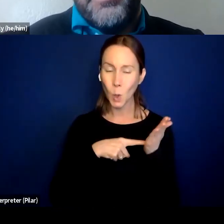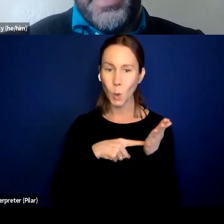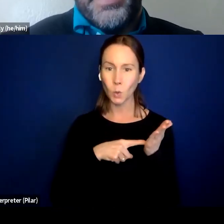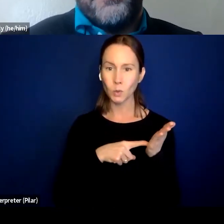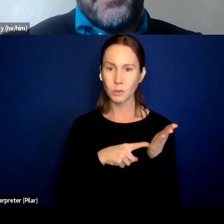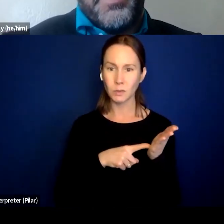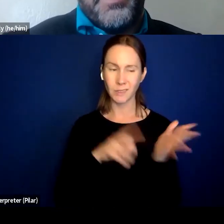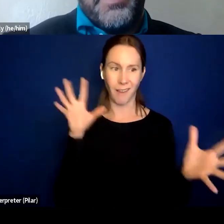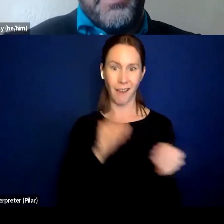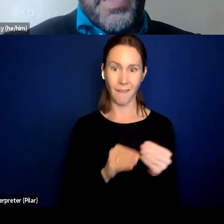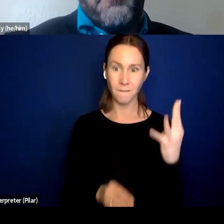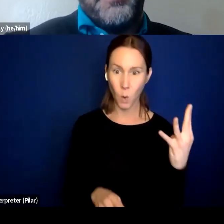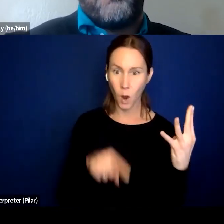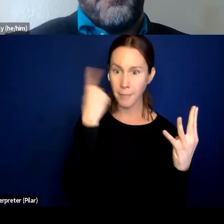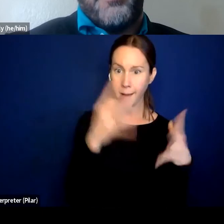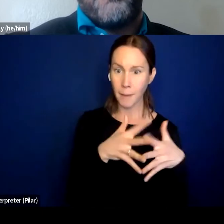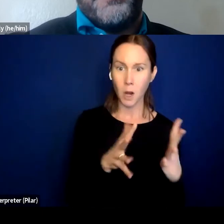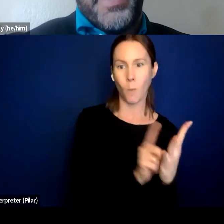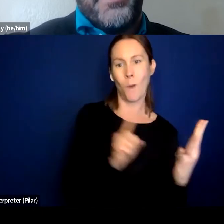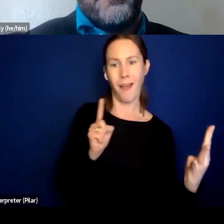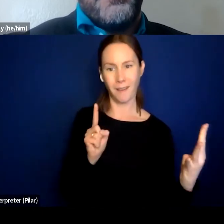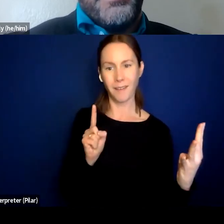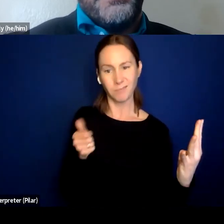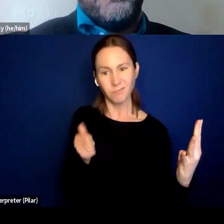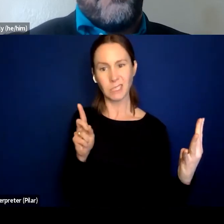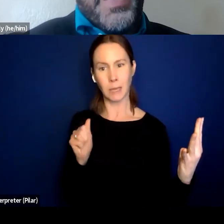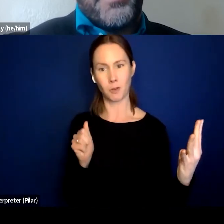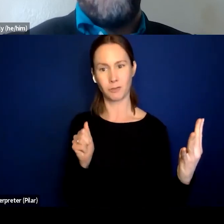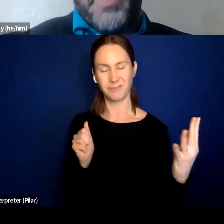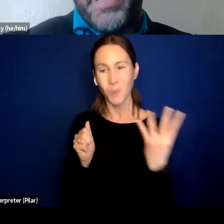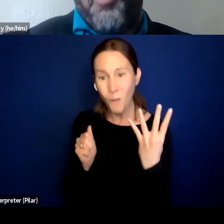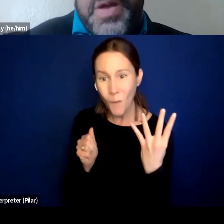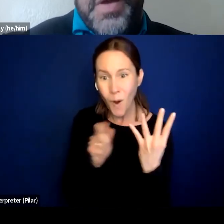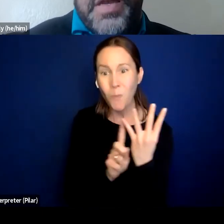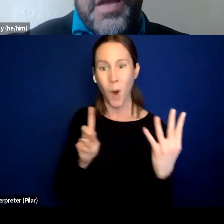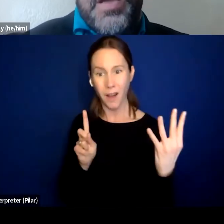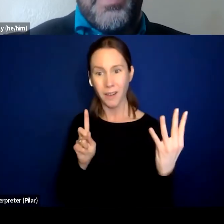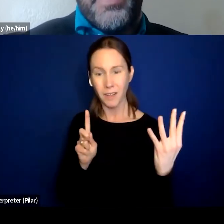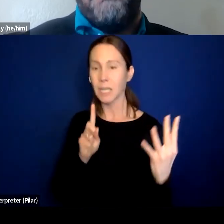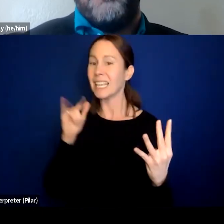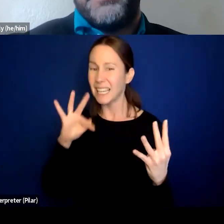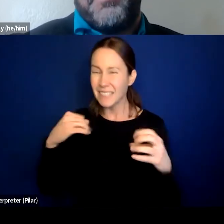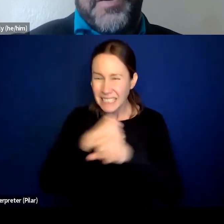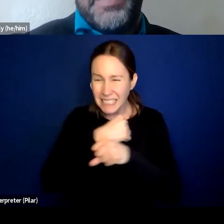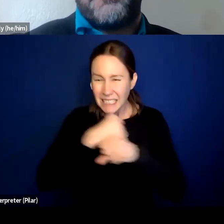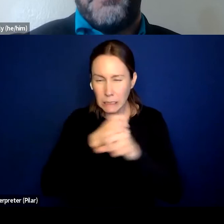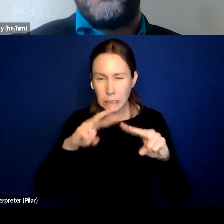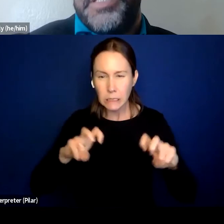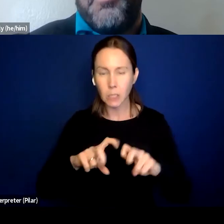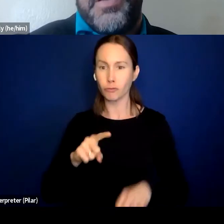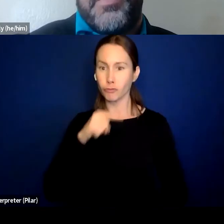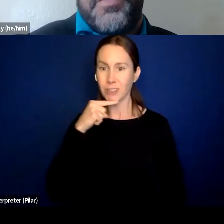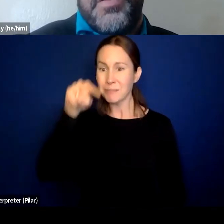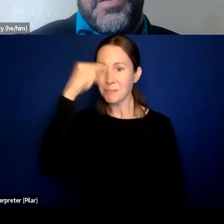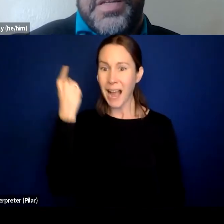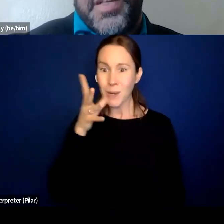Americans has a disability. And when you crunch all the data, it is in fact Black women that most